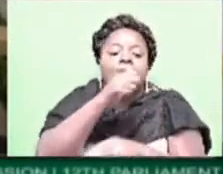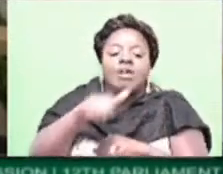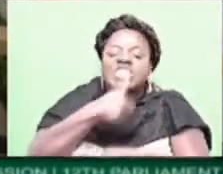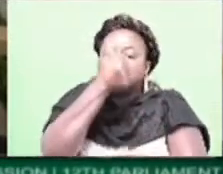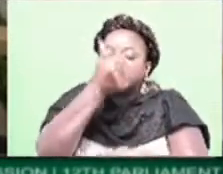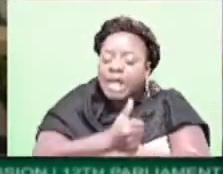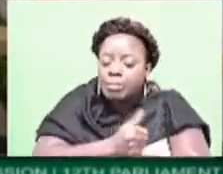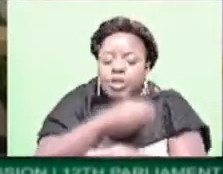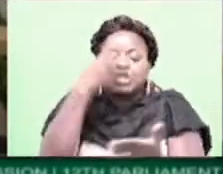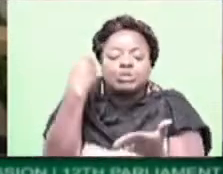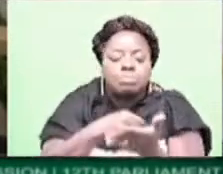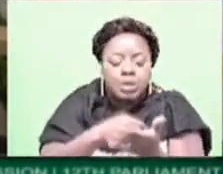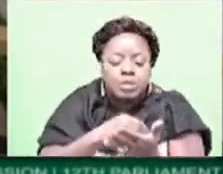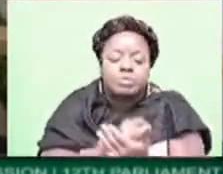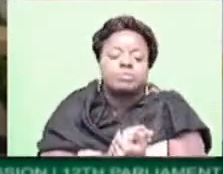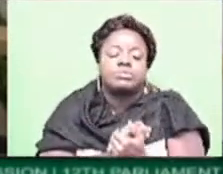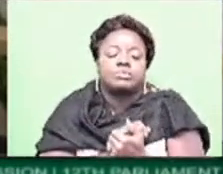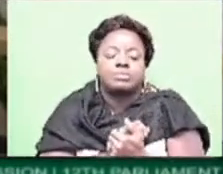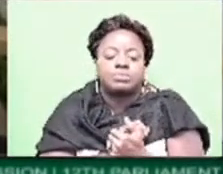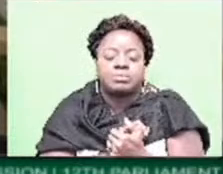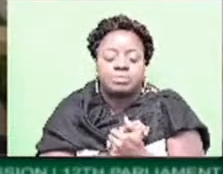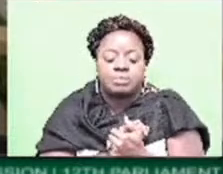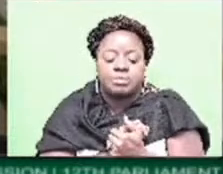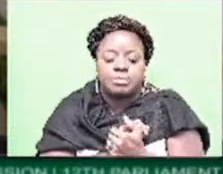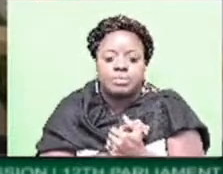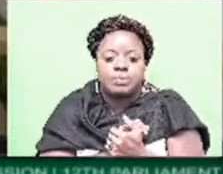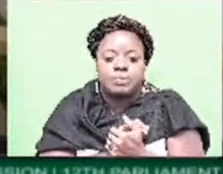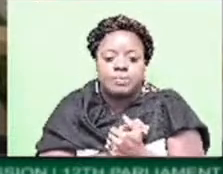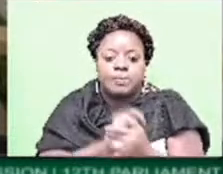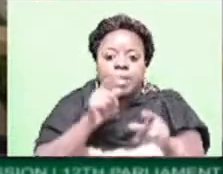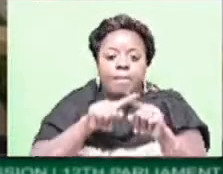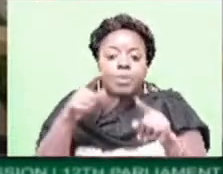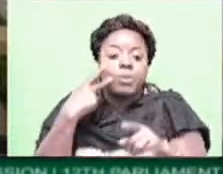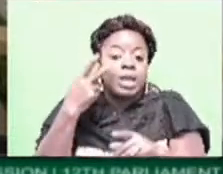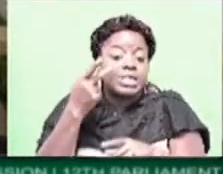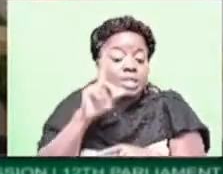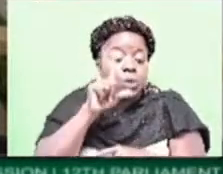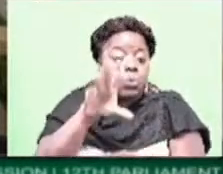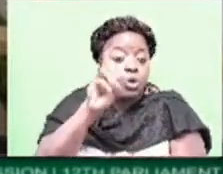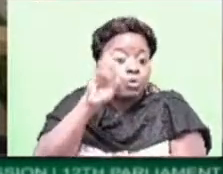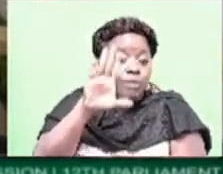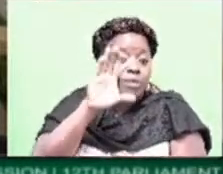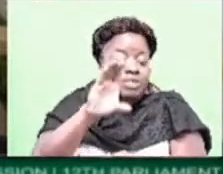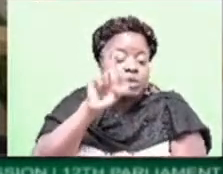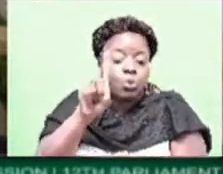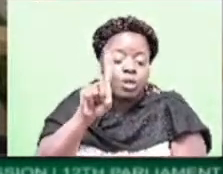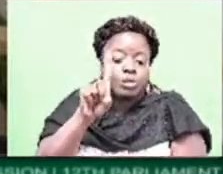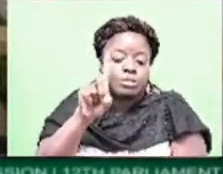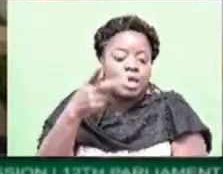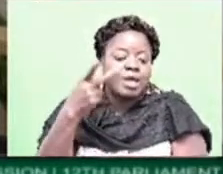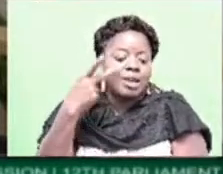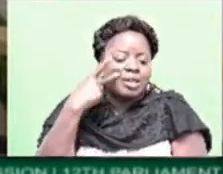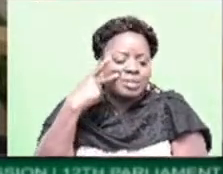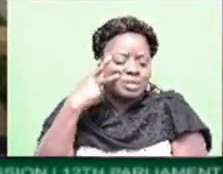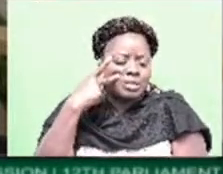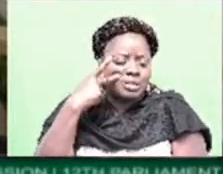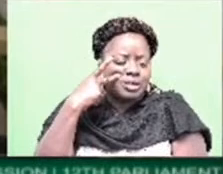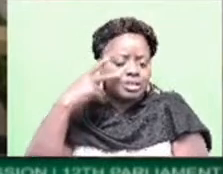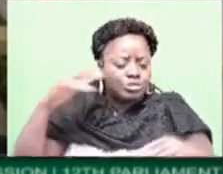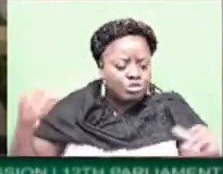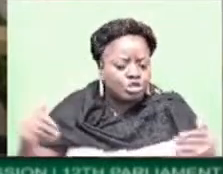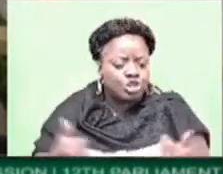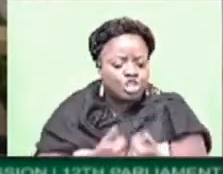come. But, Madam Speaker, when I looked at 105C1 and I saw the challenges, especially in